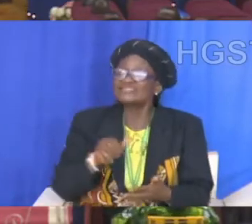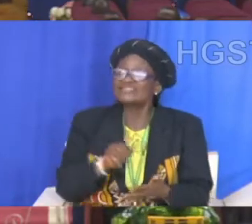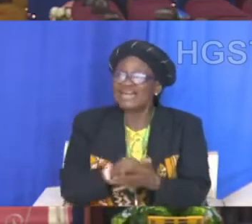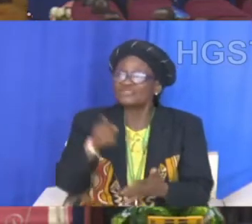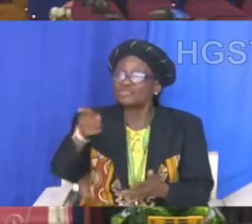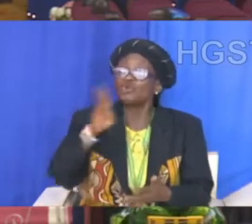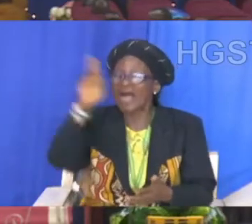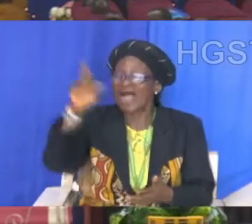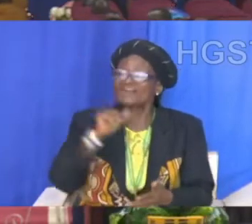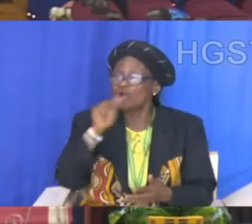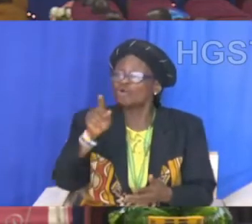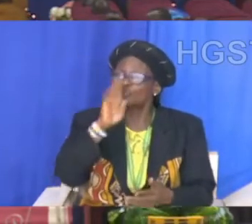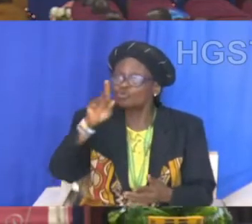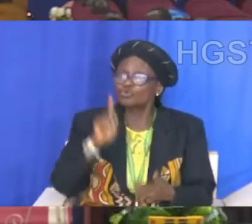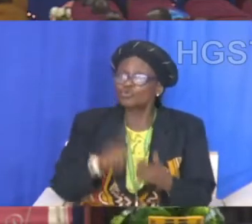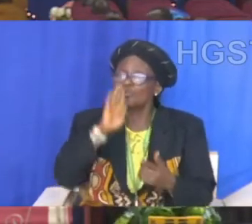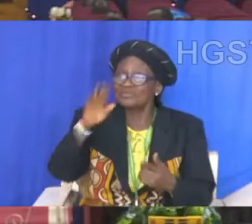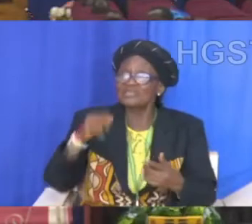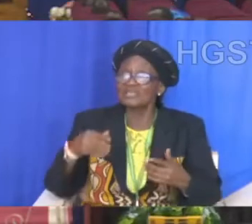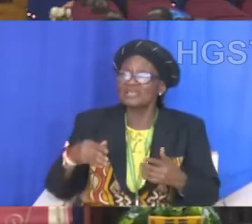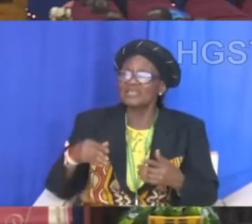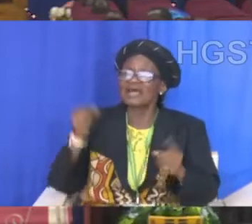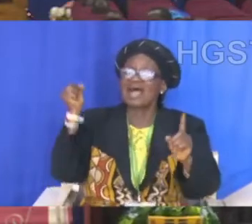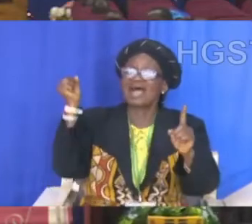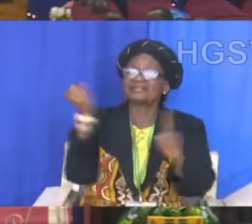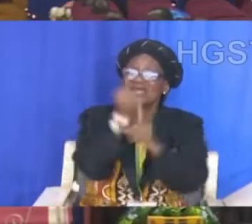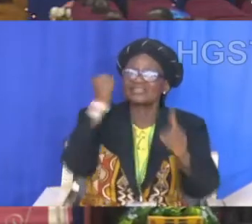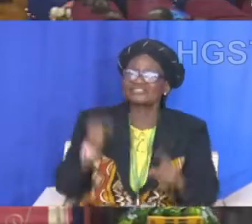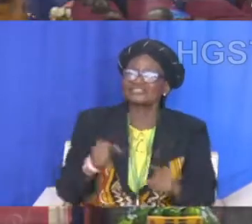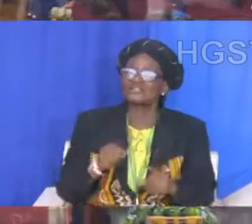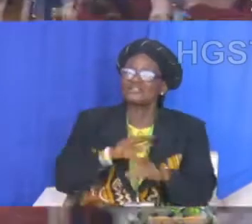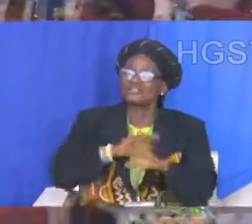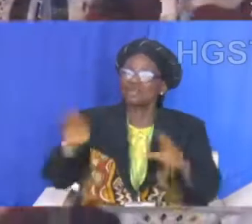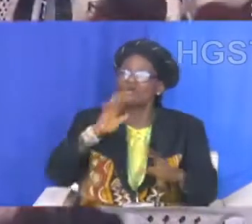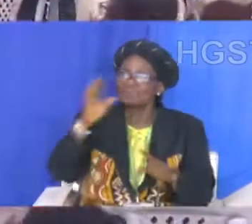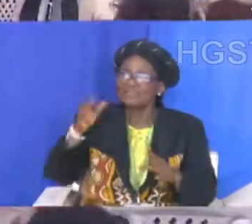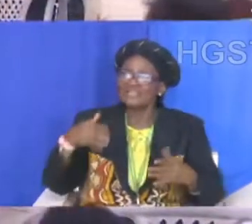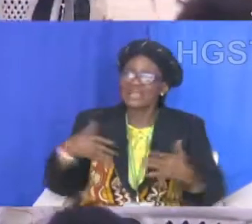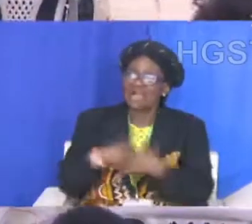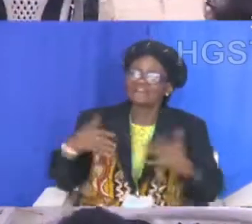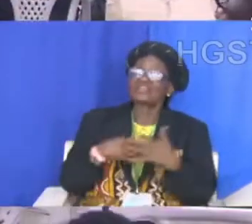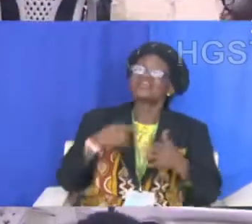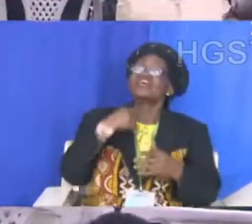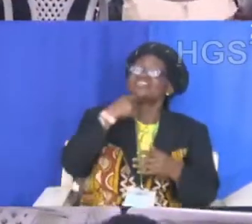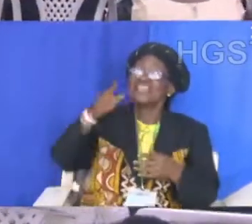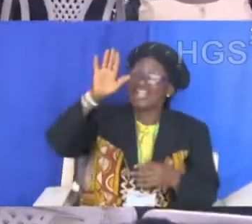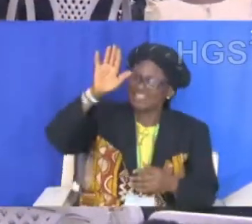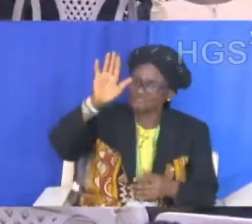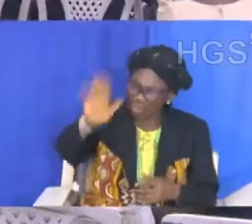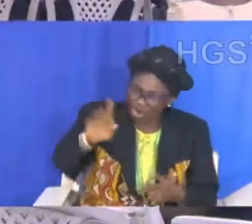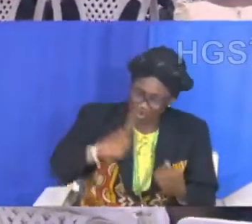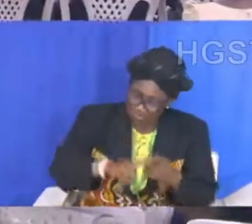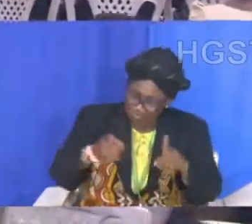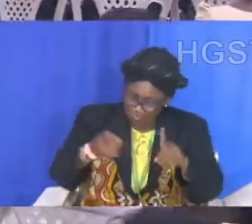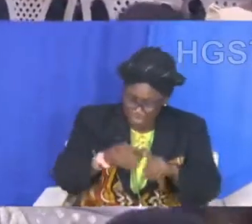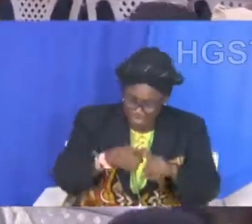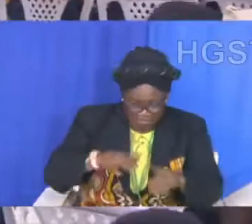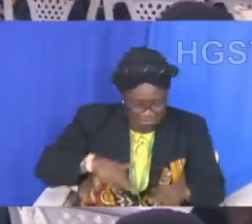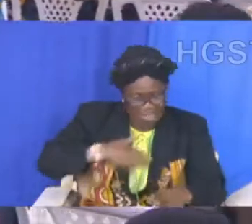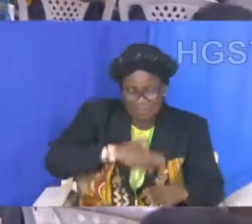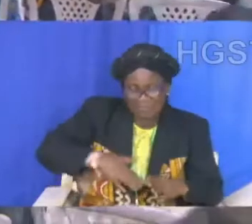Don't be afraid. Tell your friend, please, don't be